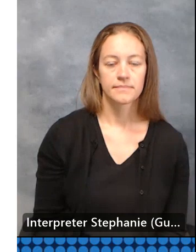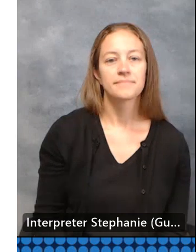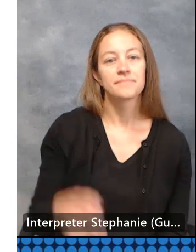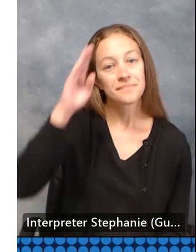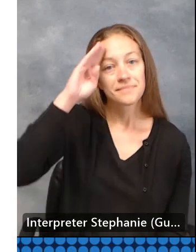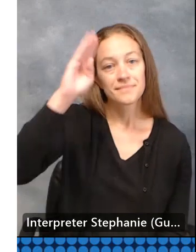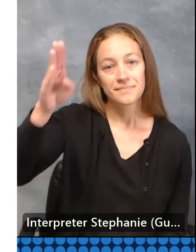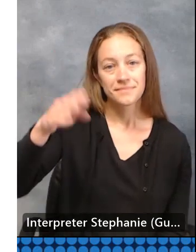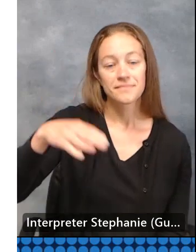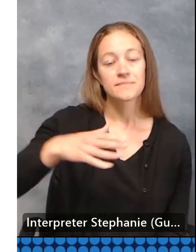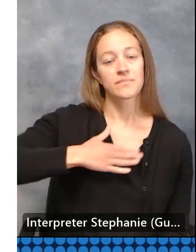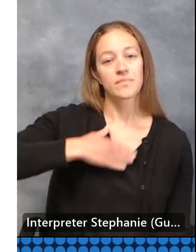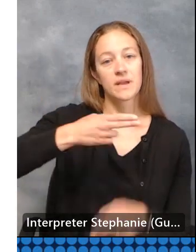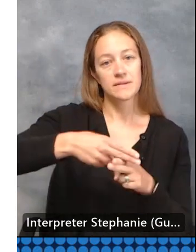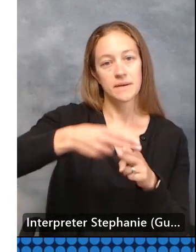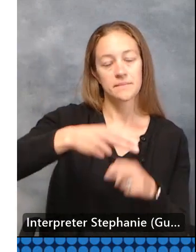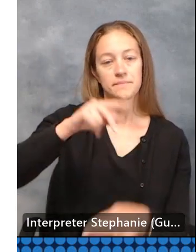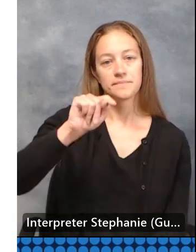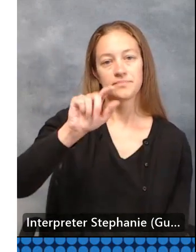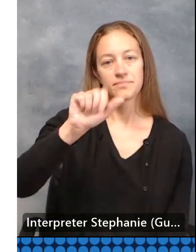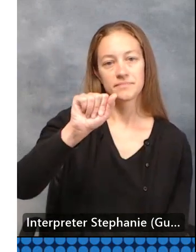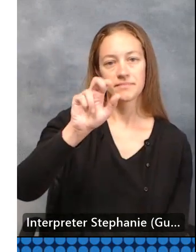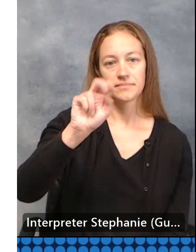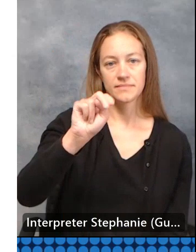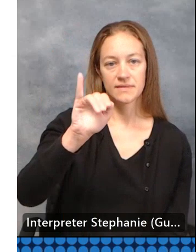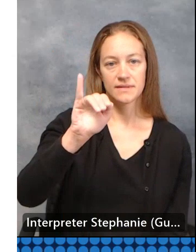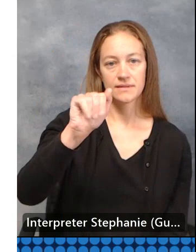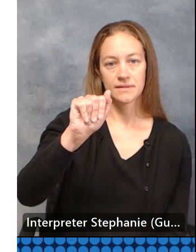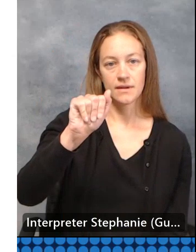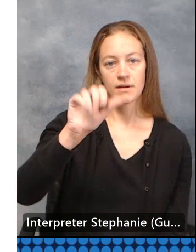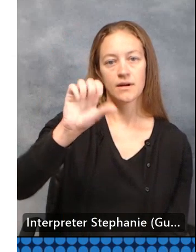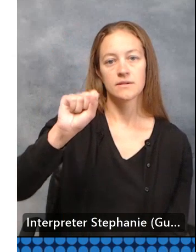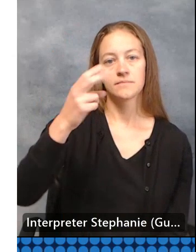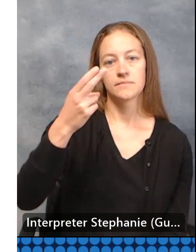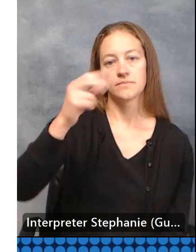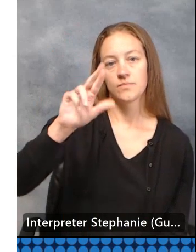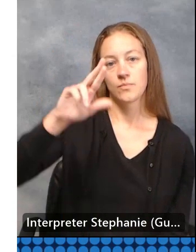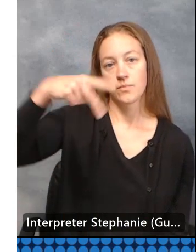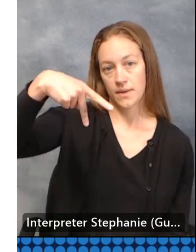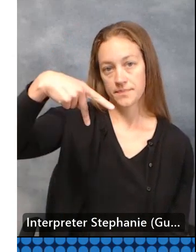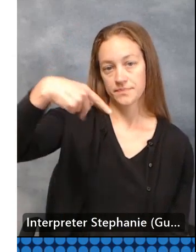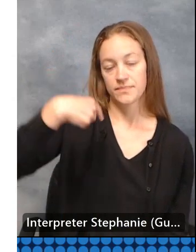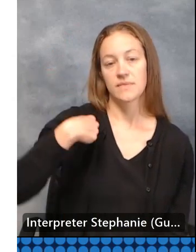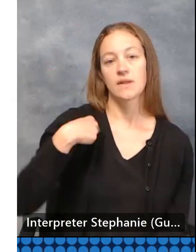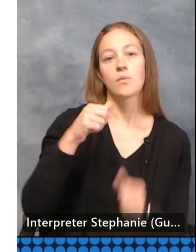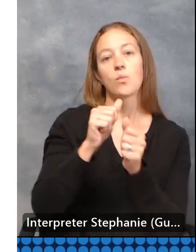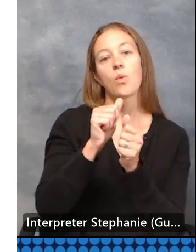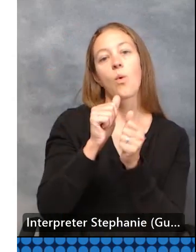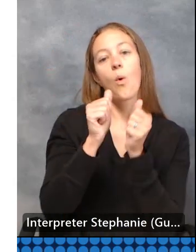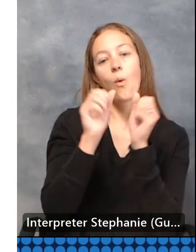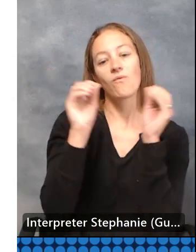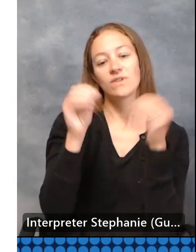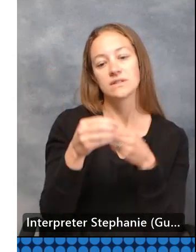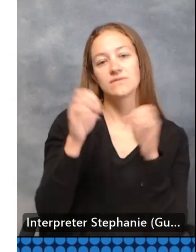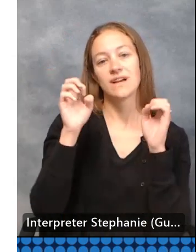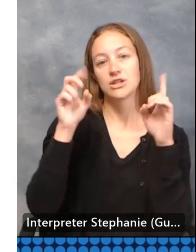Hi, my name is Tanya Sharp, and I am with the Office of Special Education and Early